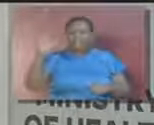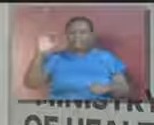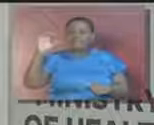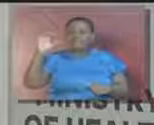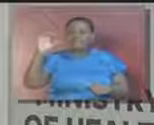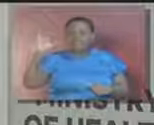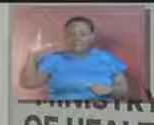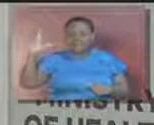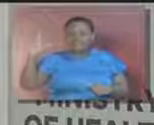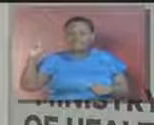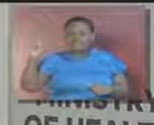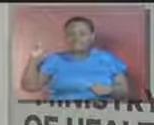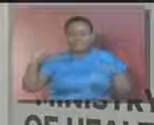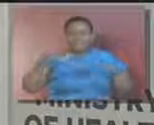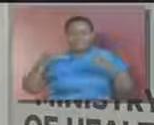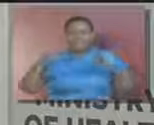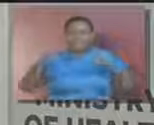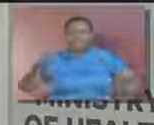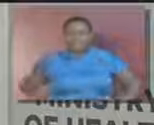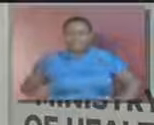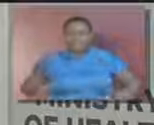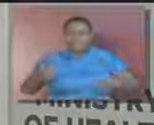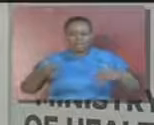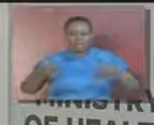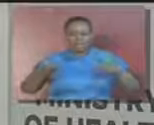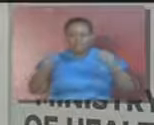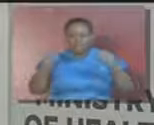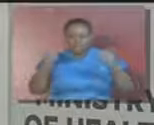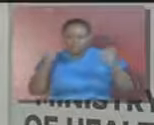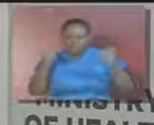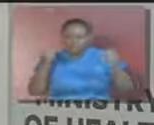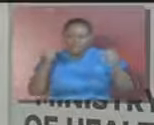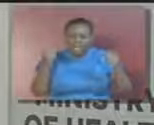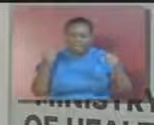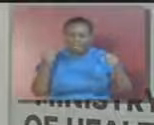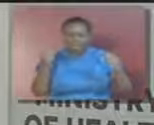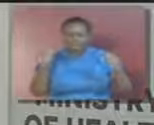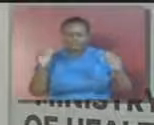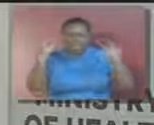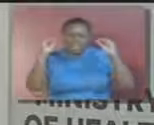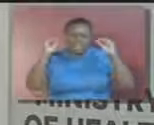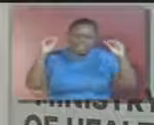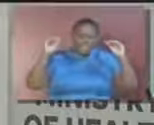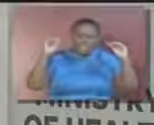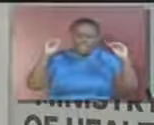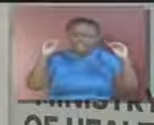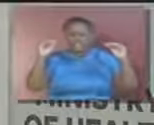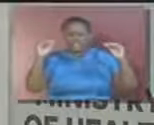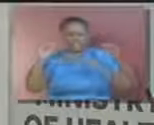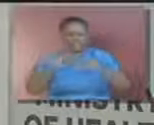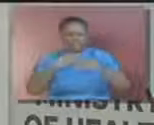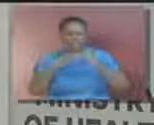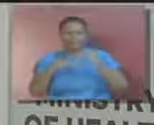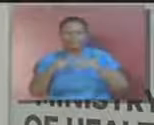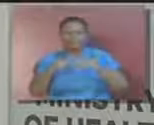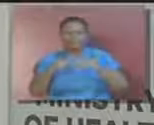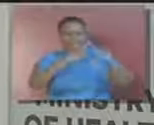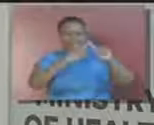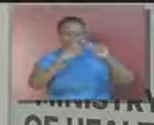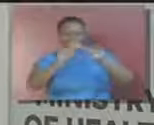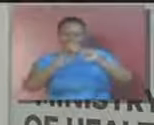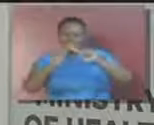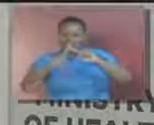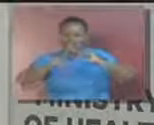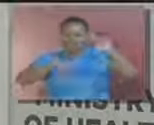is the rest of the world, as much as we can about all different types of variants from all over the world. And we would have looked on and saw, of